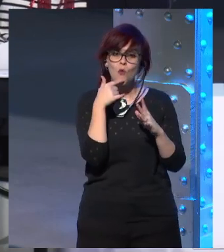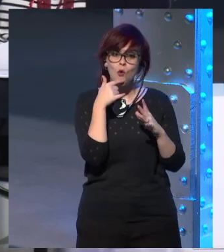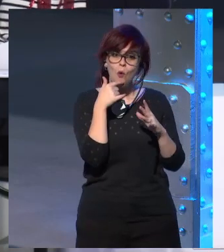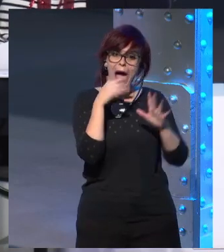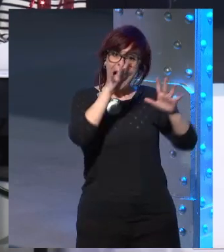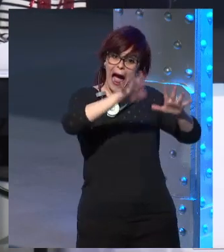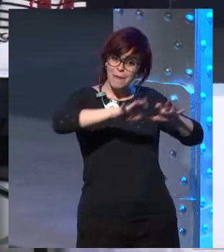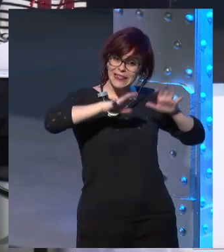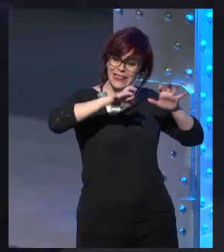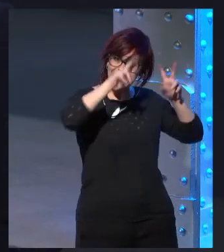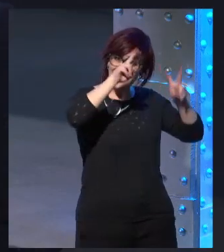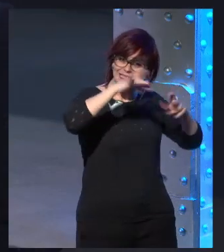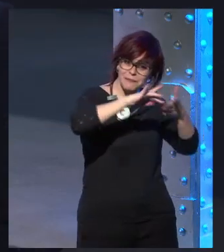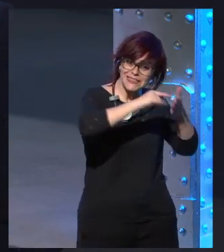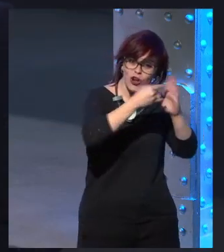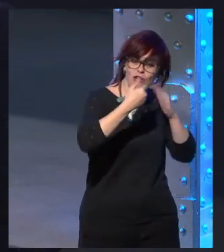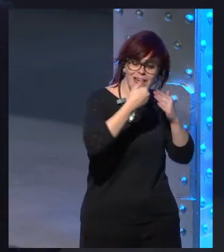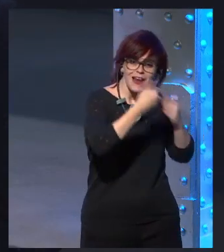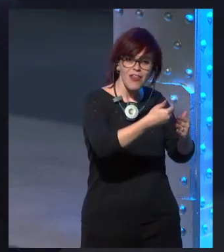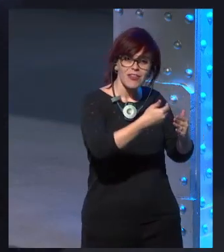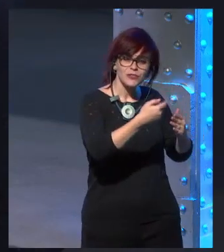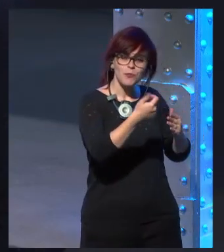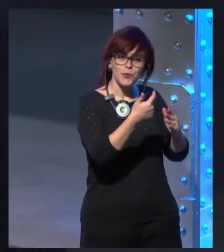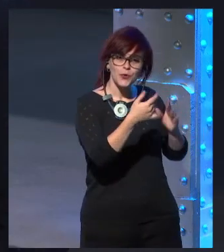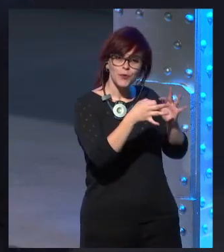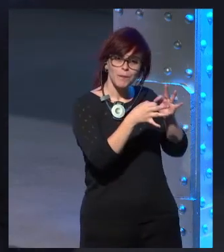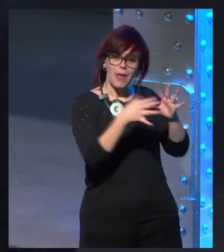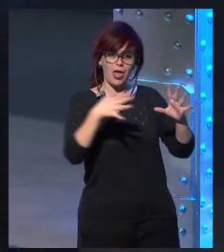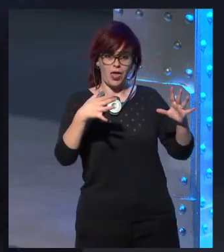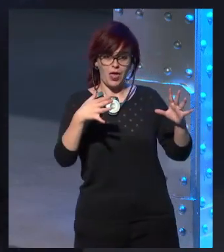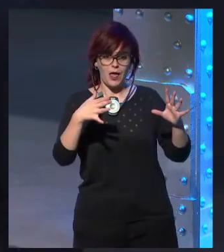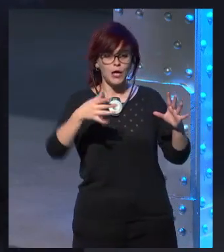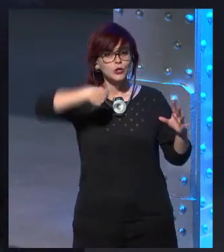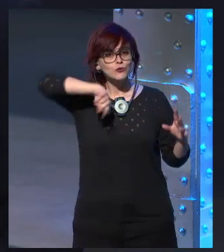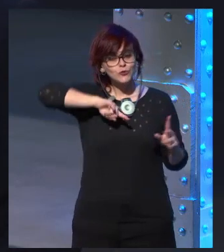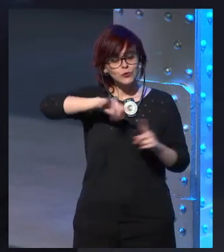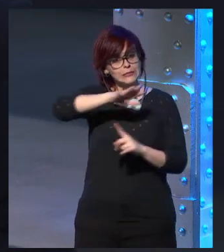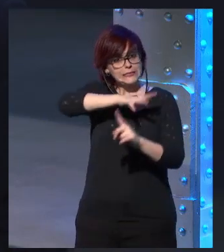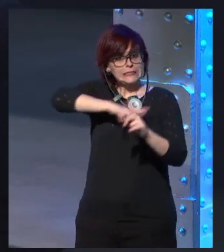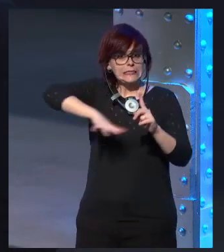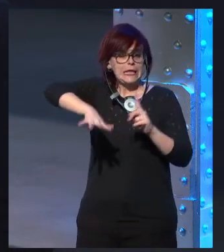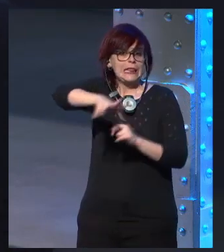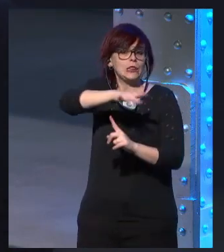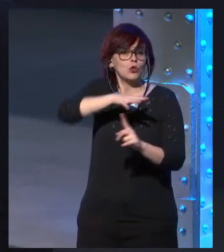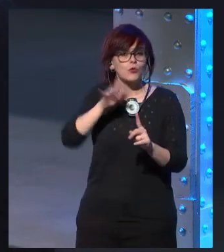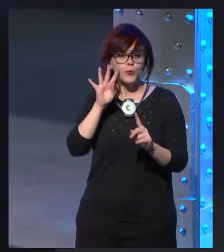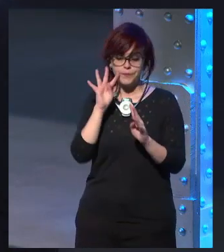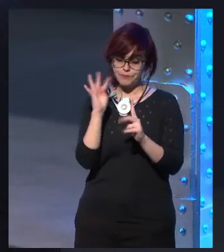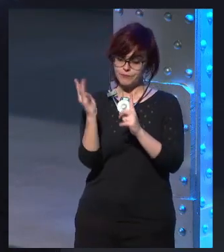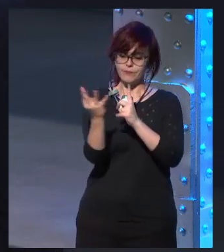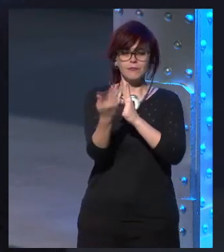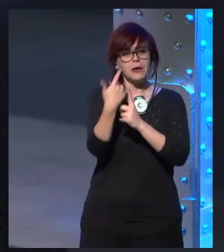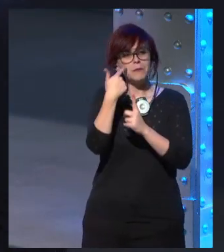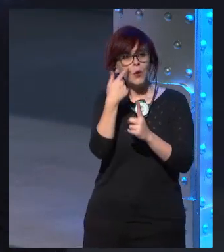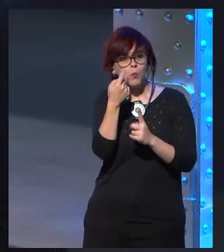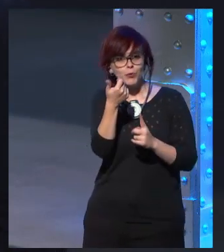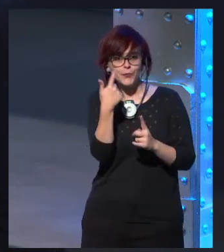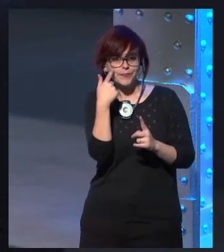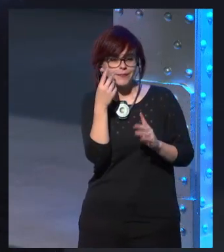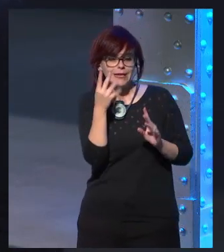the learning path that they could have through technology. The ones that surround these